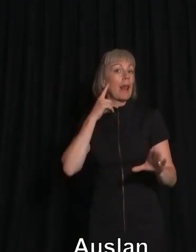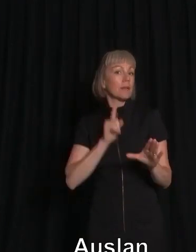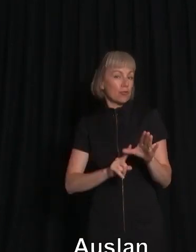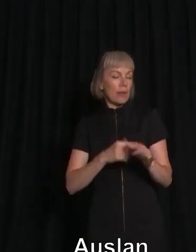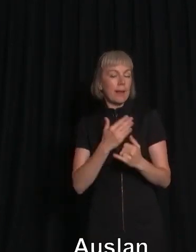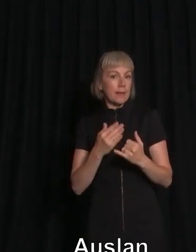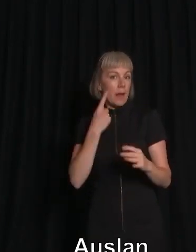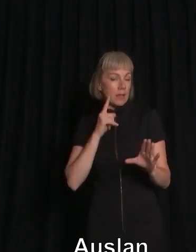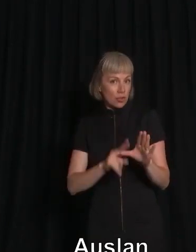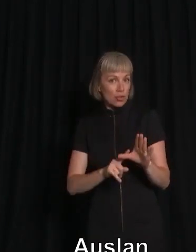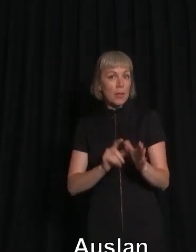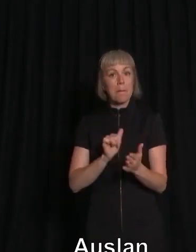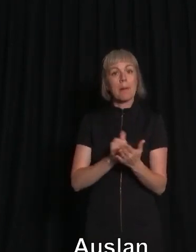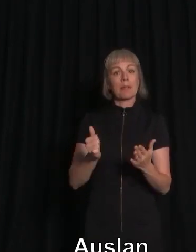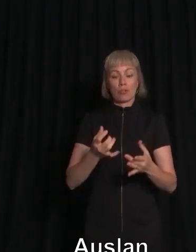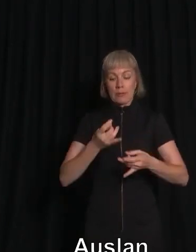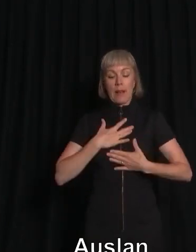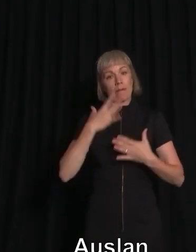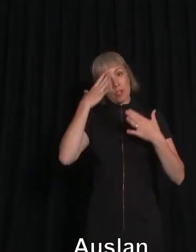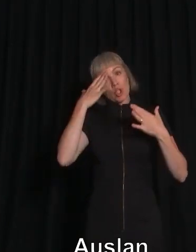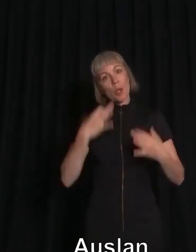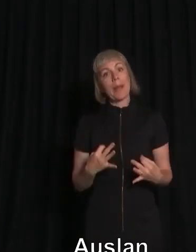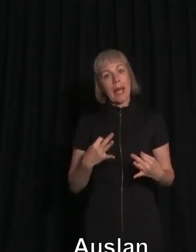published a self-determination